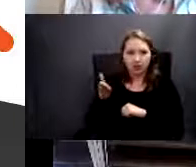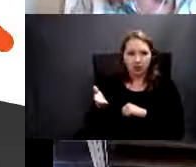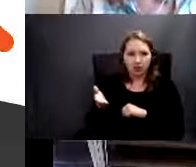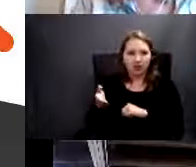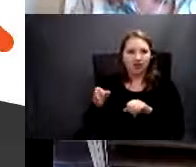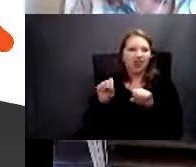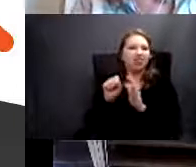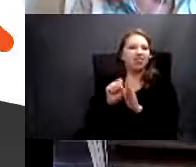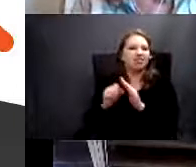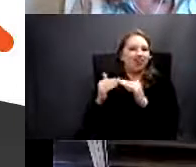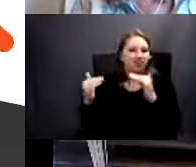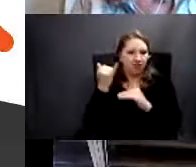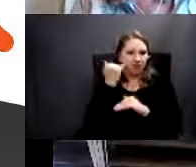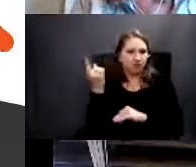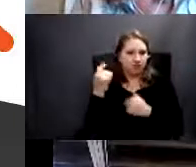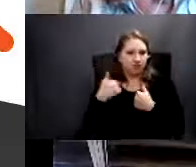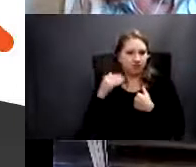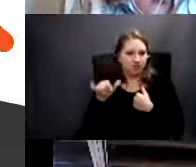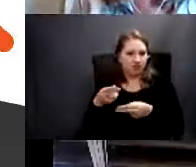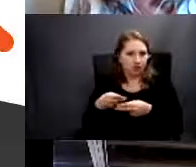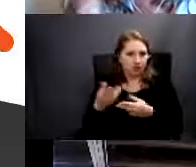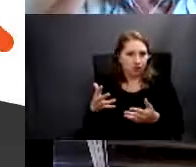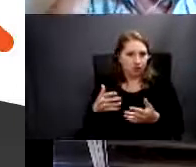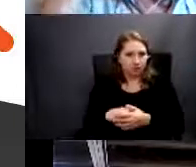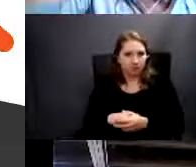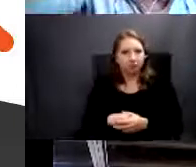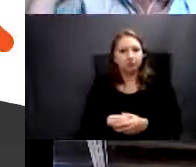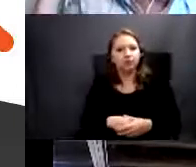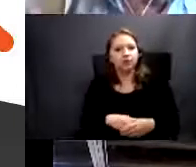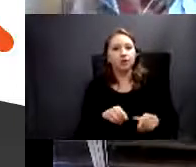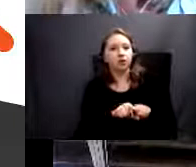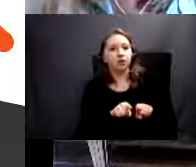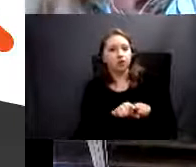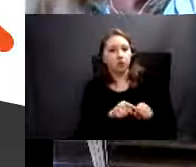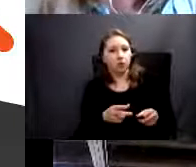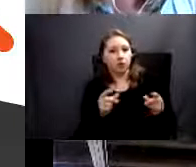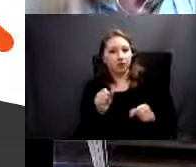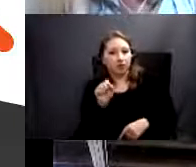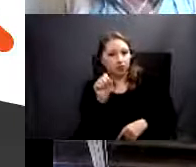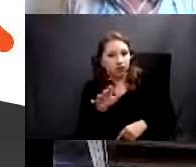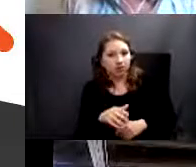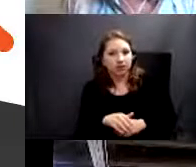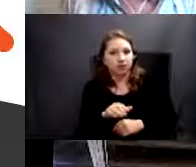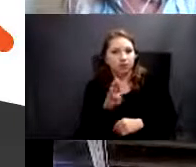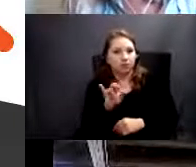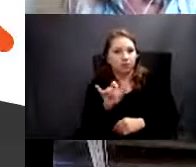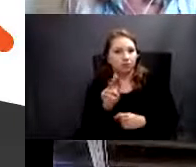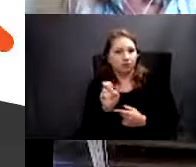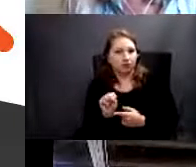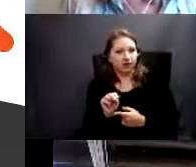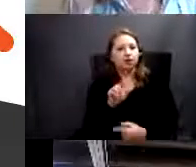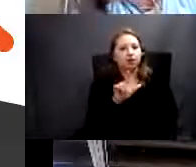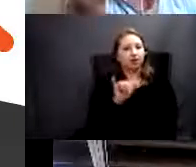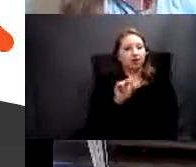level. I really want to quickly jump in and also note that Lynn is the esteemed author of